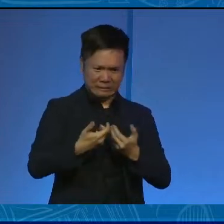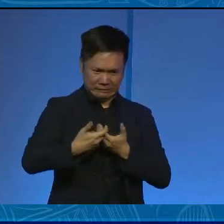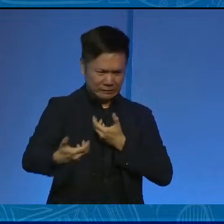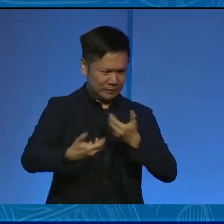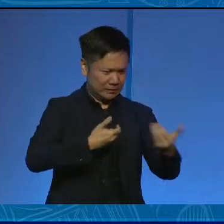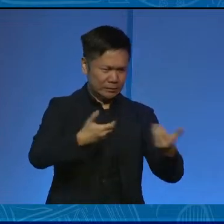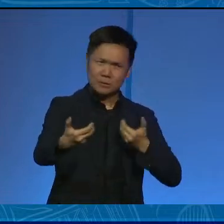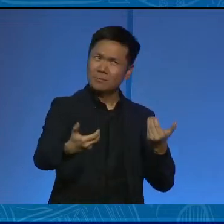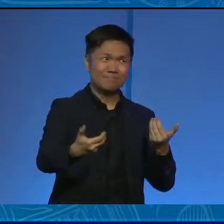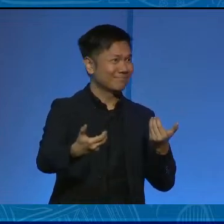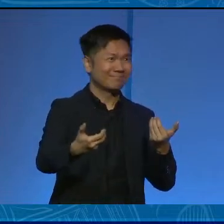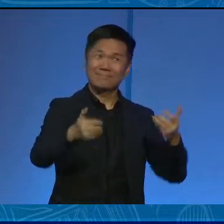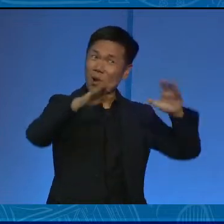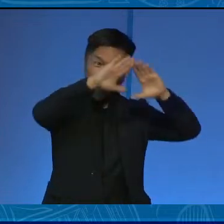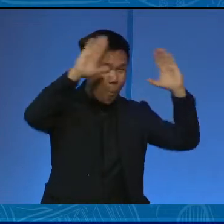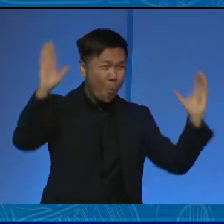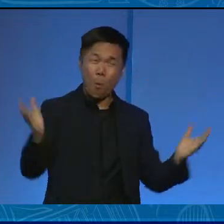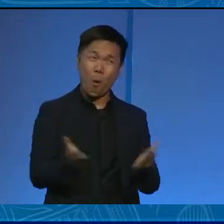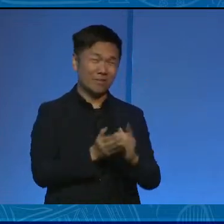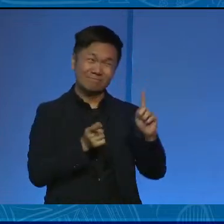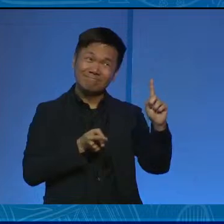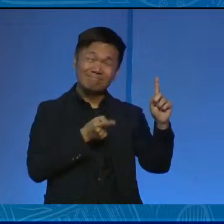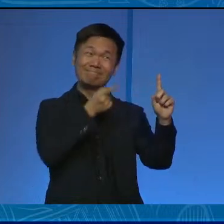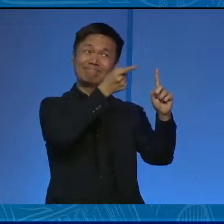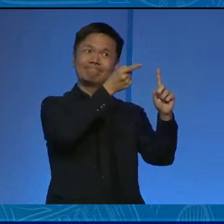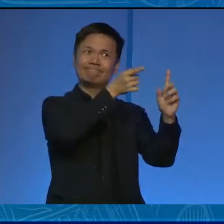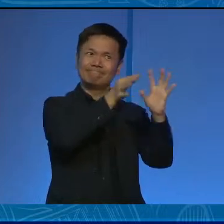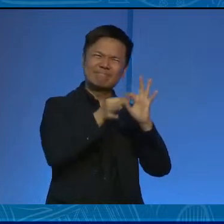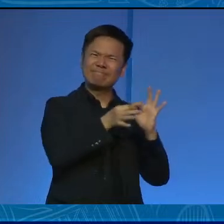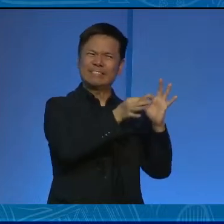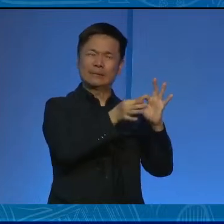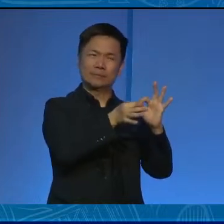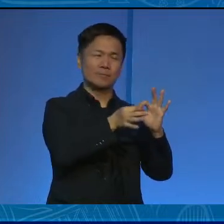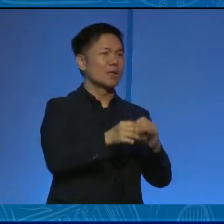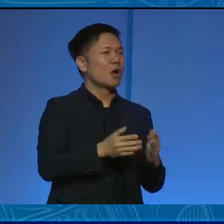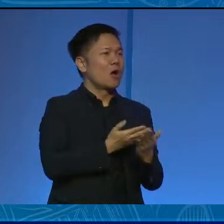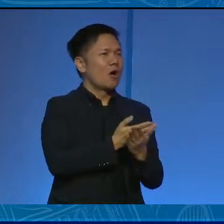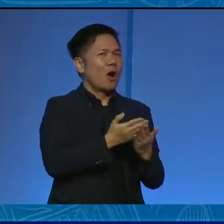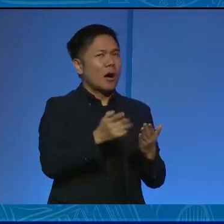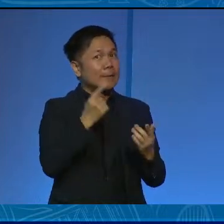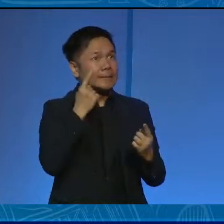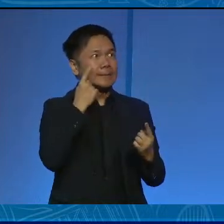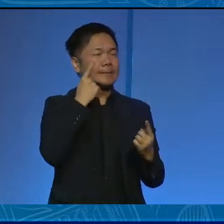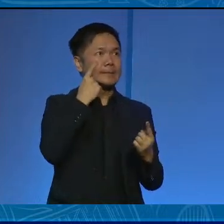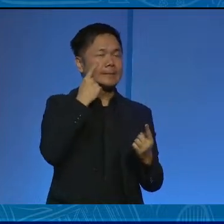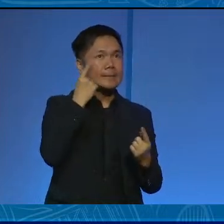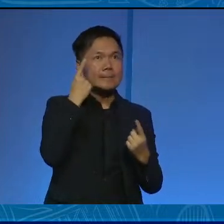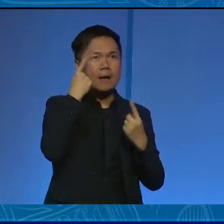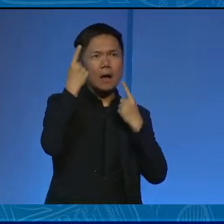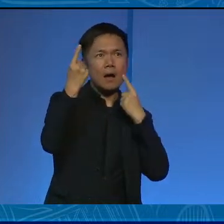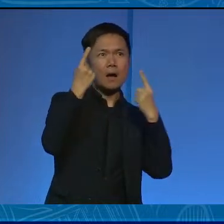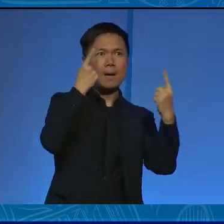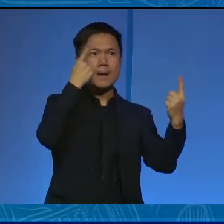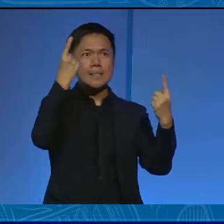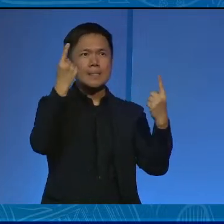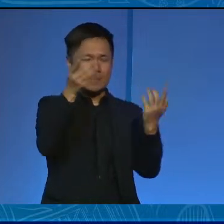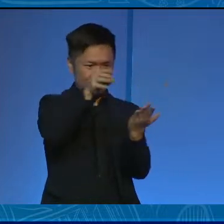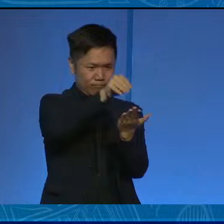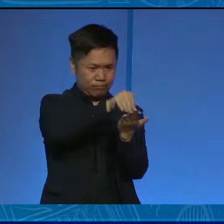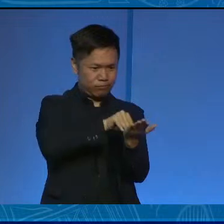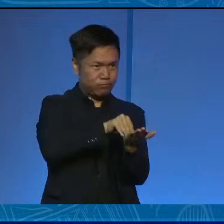integrated. This means we must carry our message and ideas to other fora and processes to influence